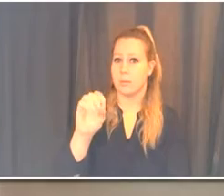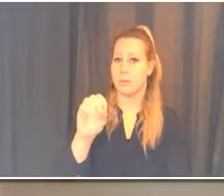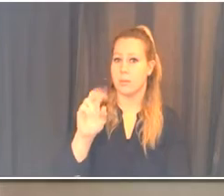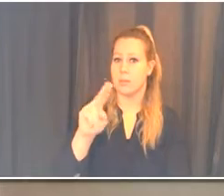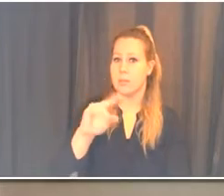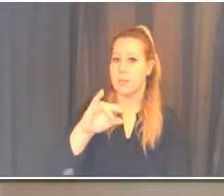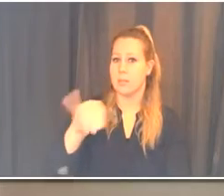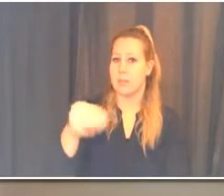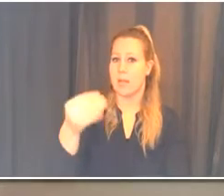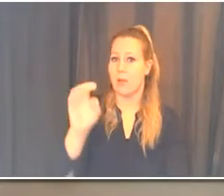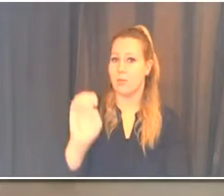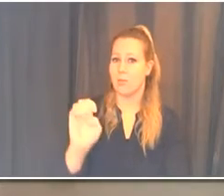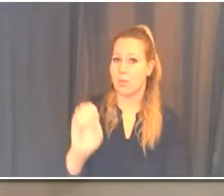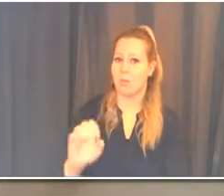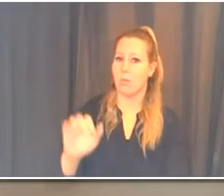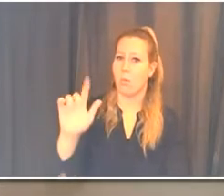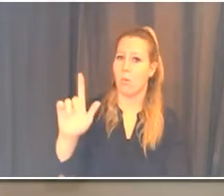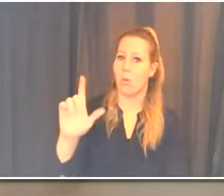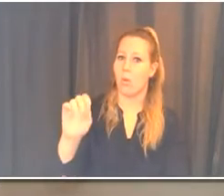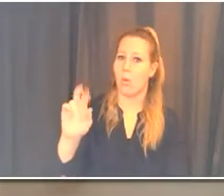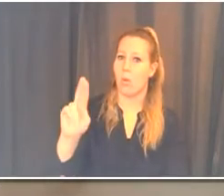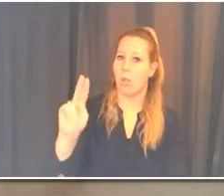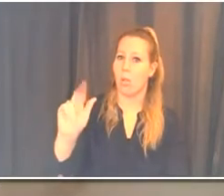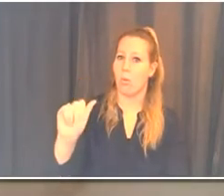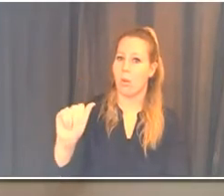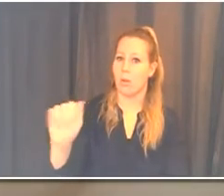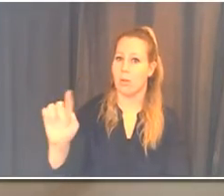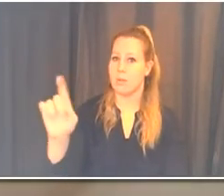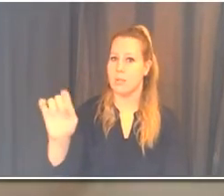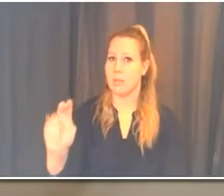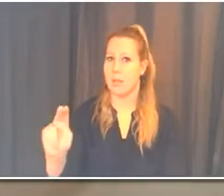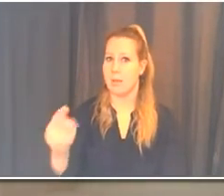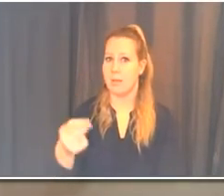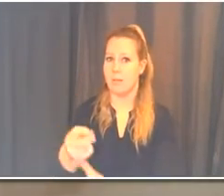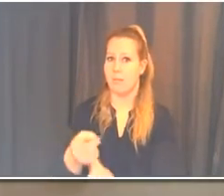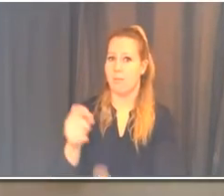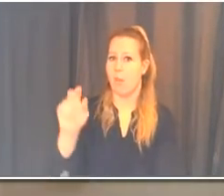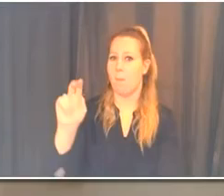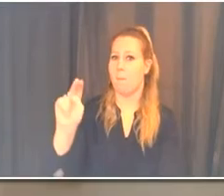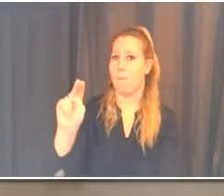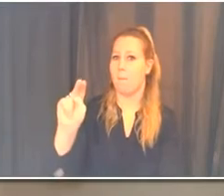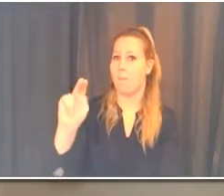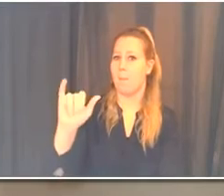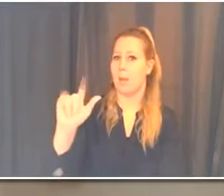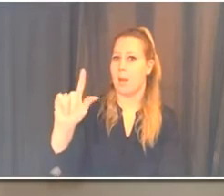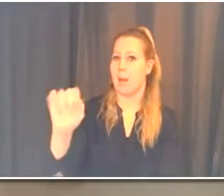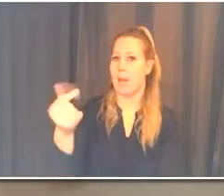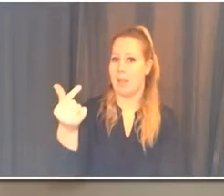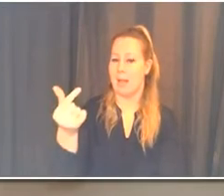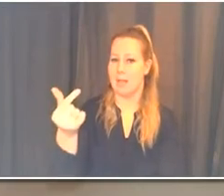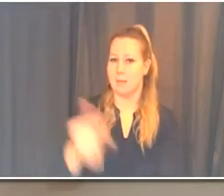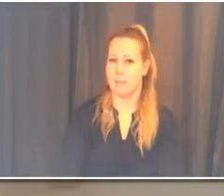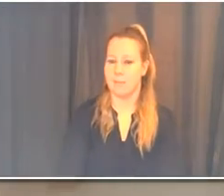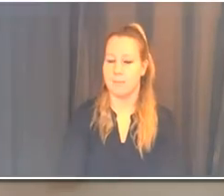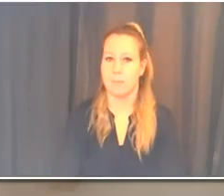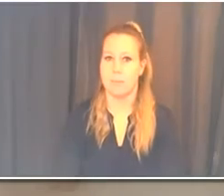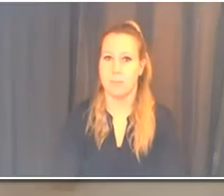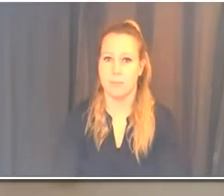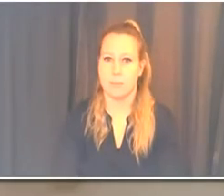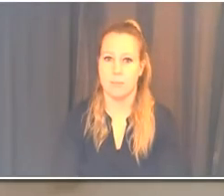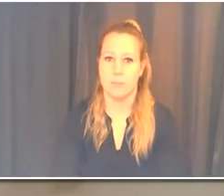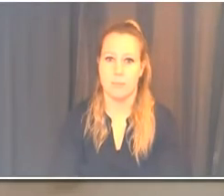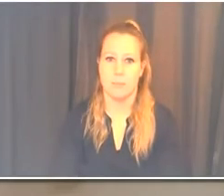hi good afternoon thank you chair Richards chair Rosenthal and council members for the opportunity to testify